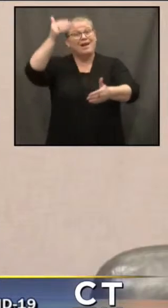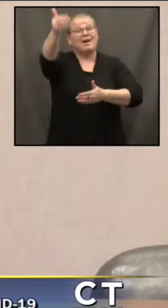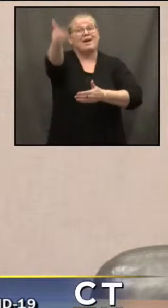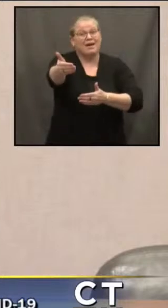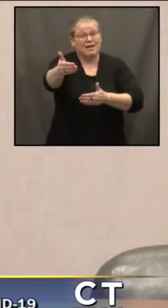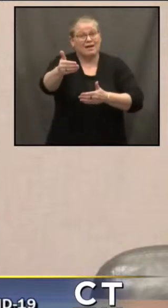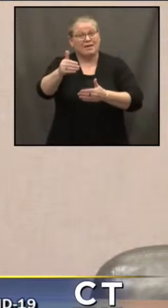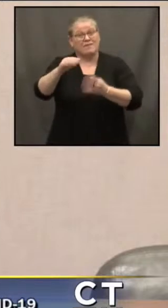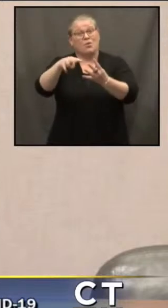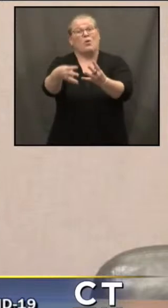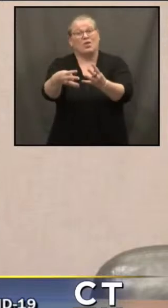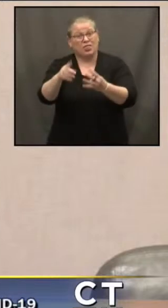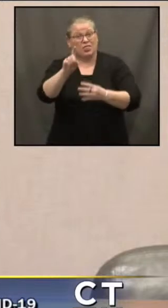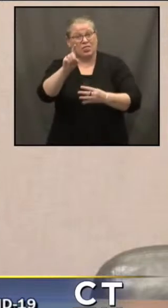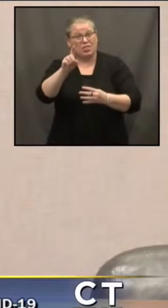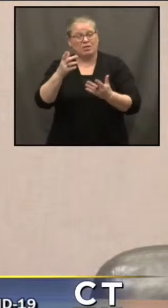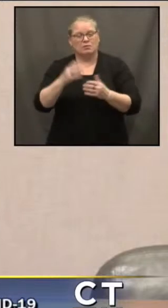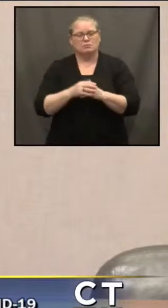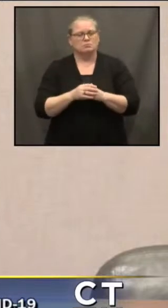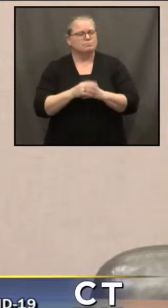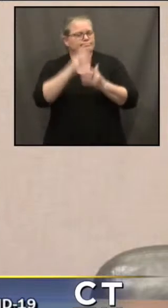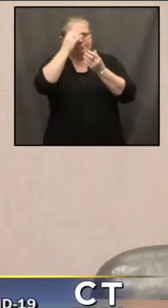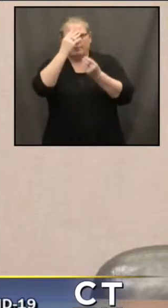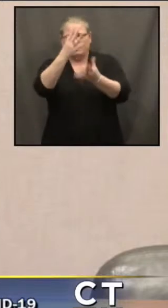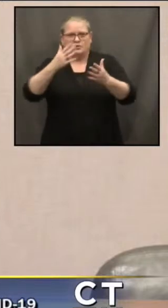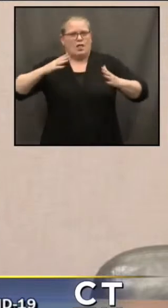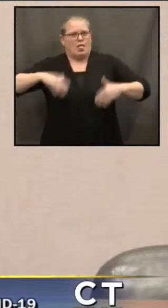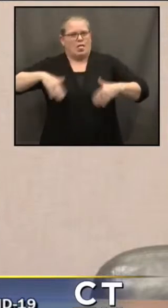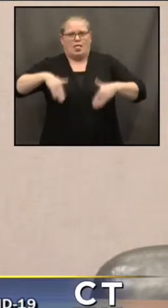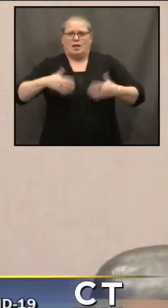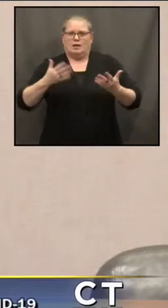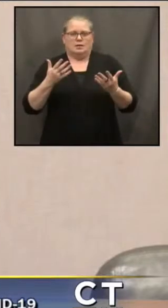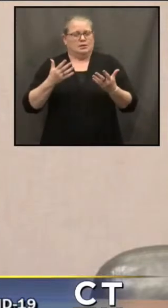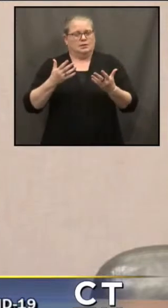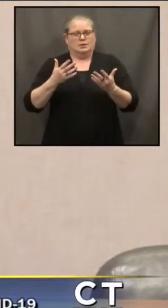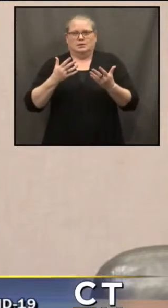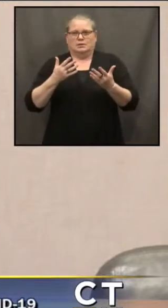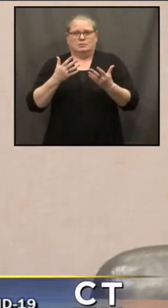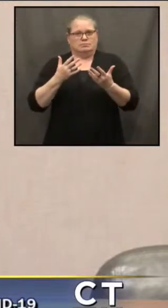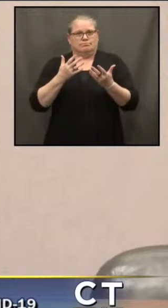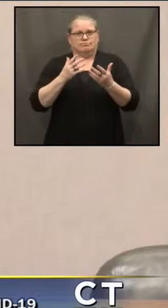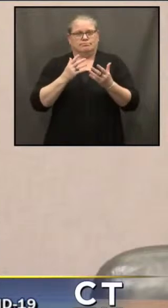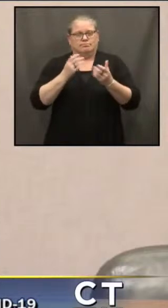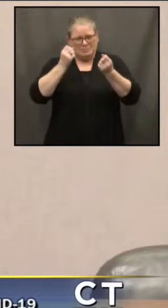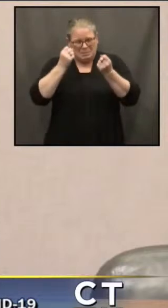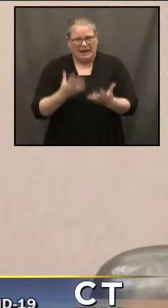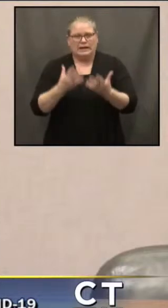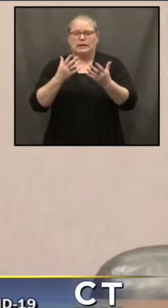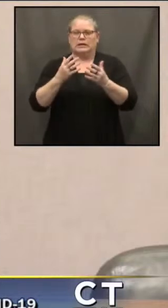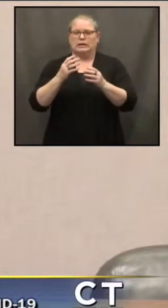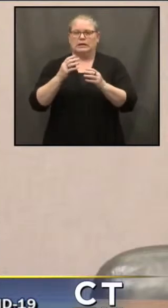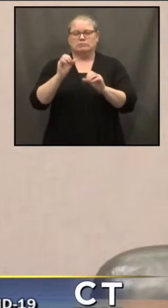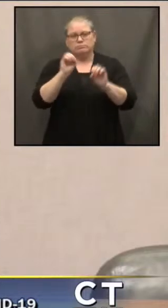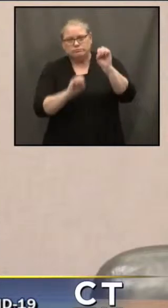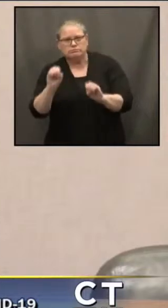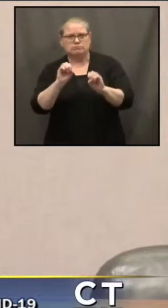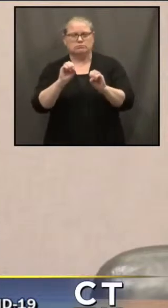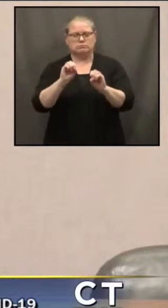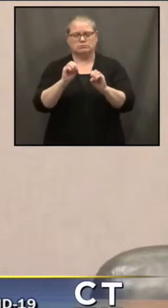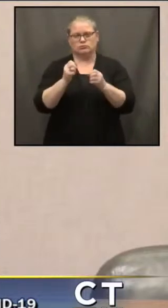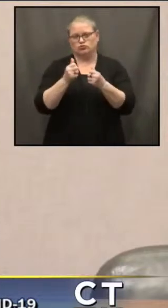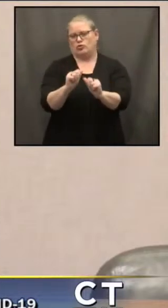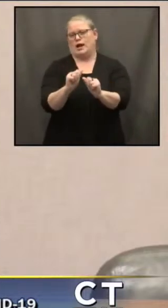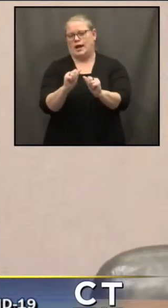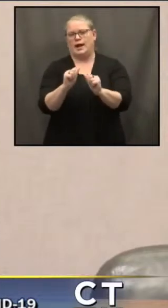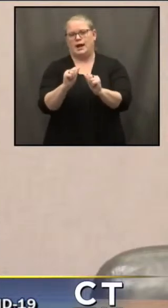that yet, Paul. I think that all of these trials are a few months ahead of what we're